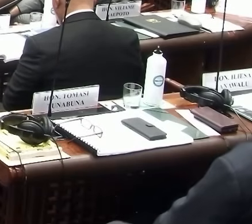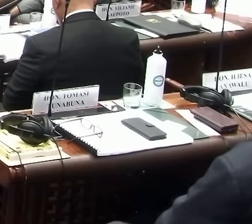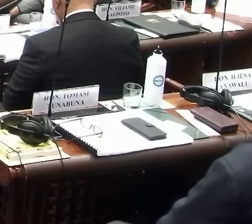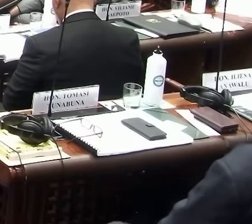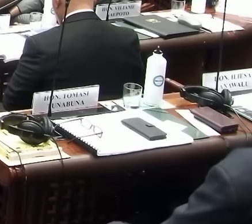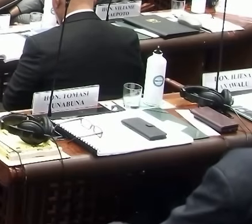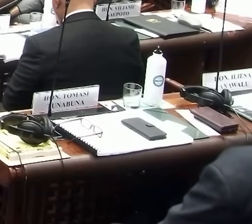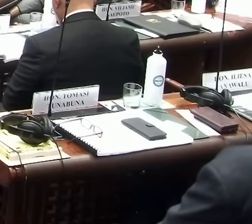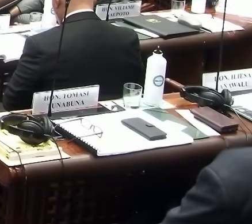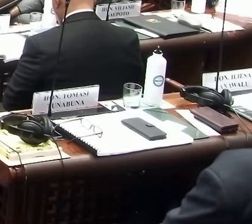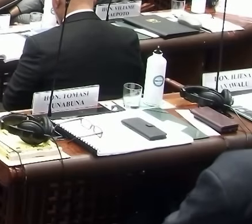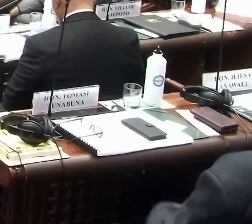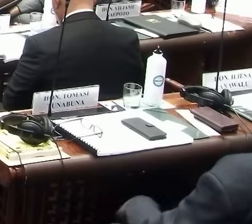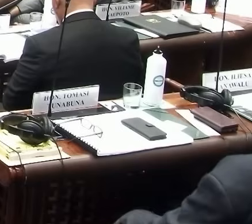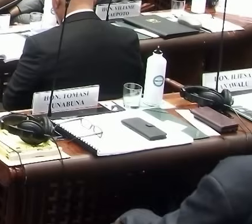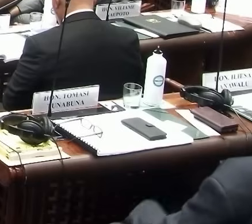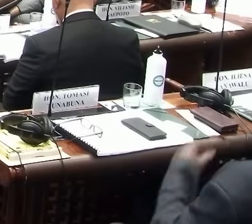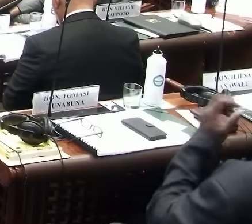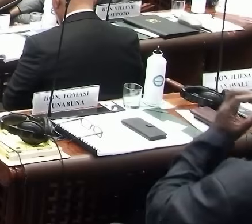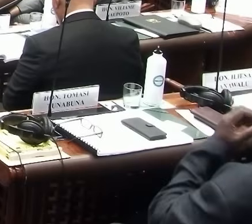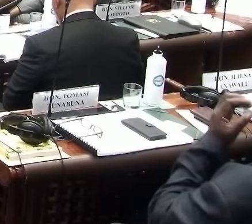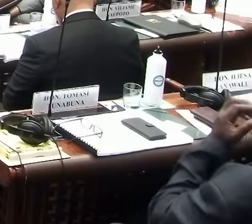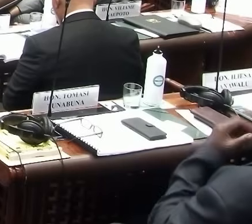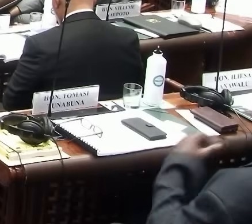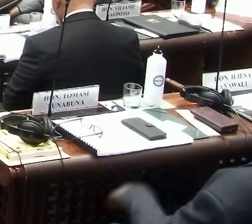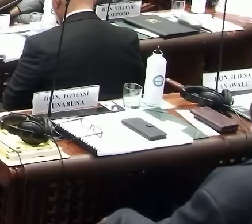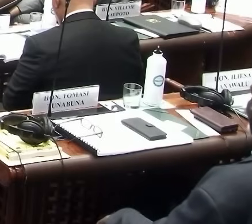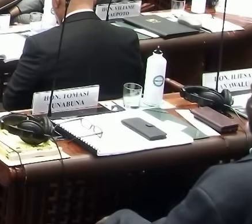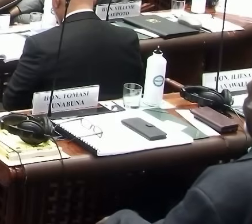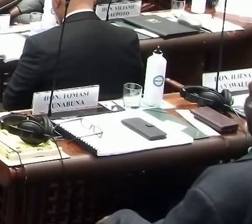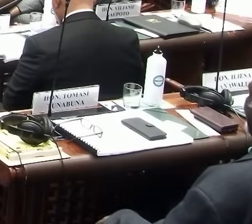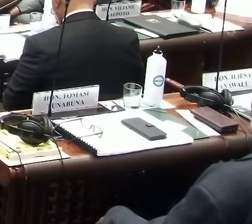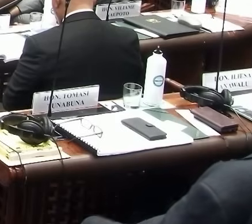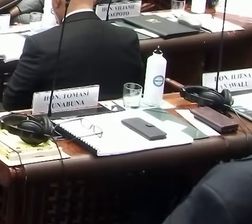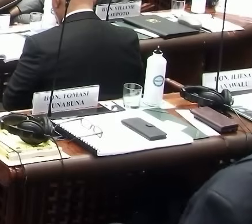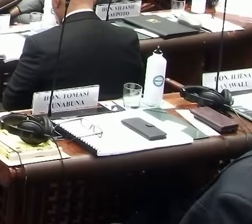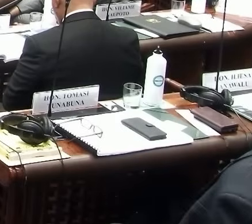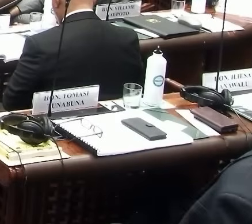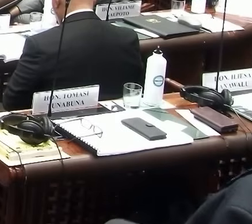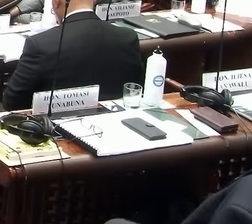What is particular subsection of 60 you're referring to?